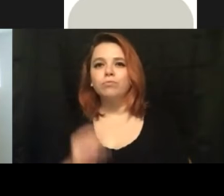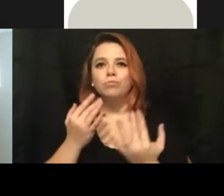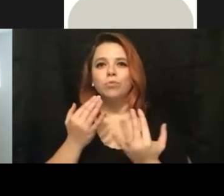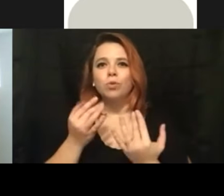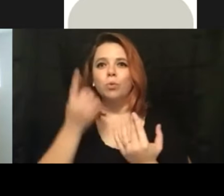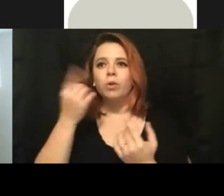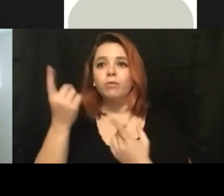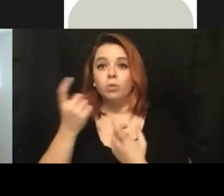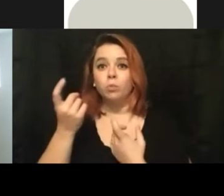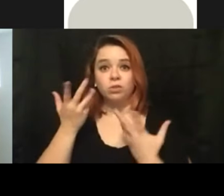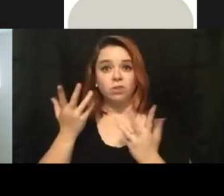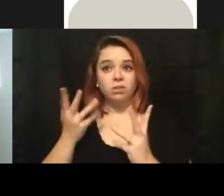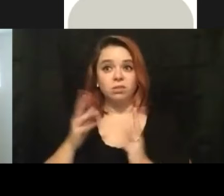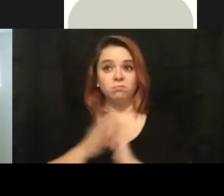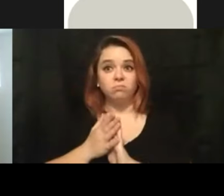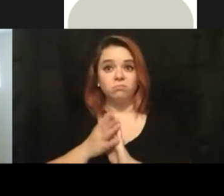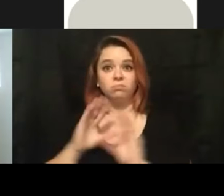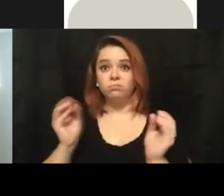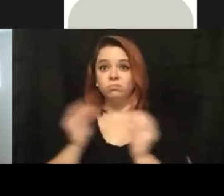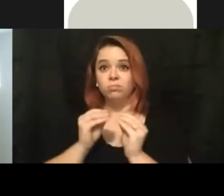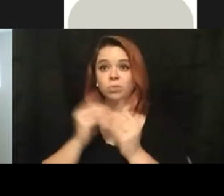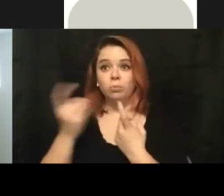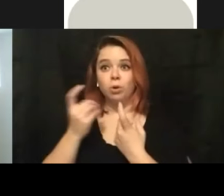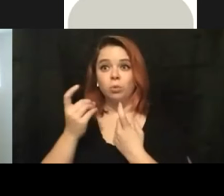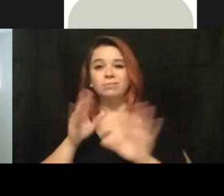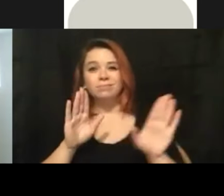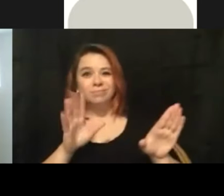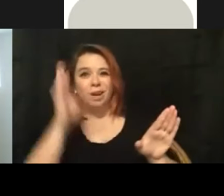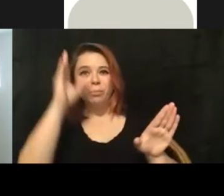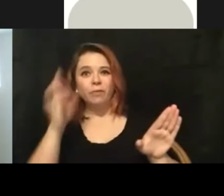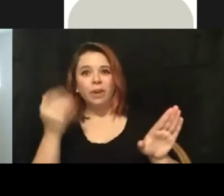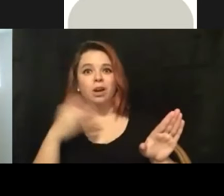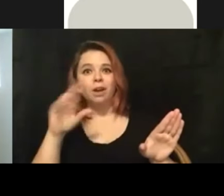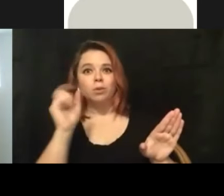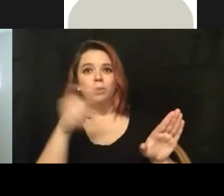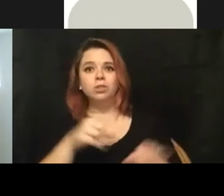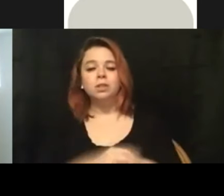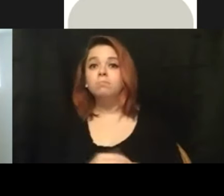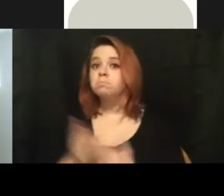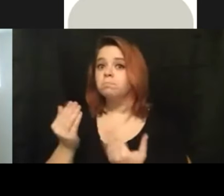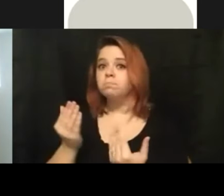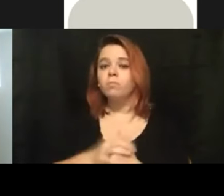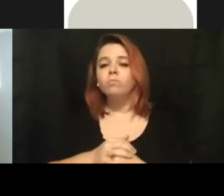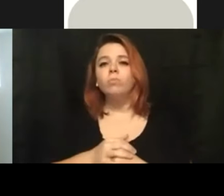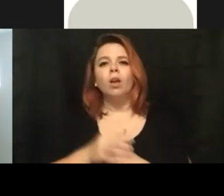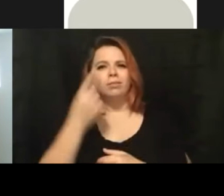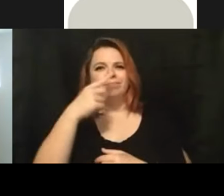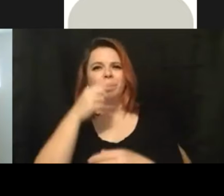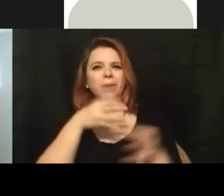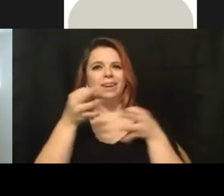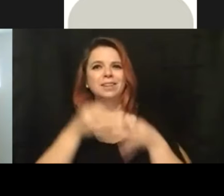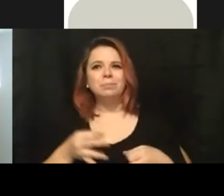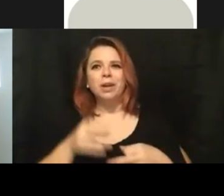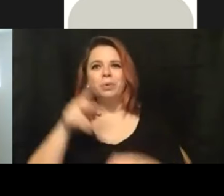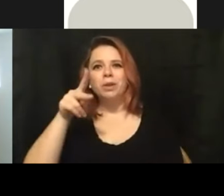Got it? No more questions? Professor, I have a question. Yes. Would you explain what the poles are